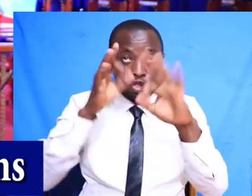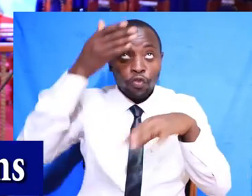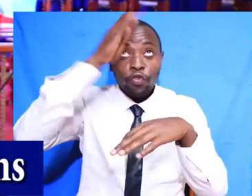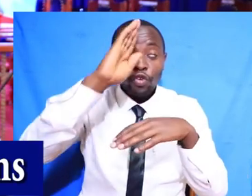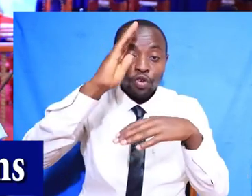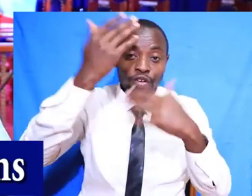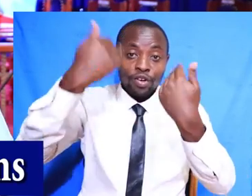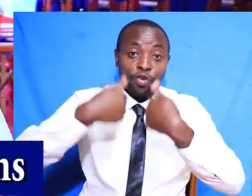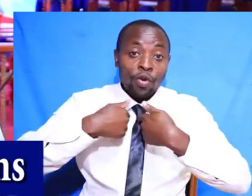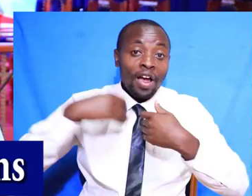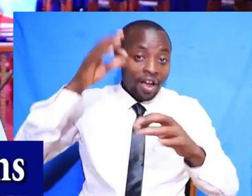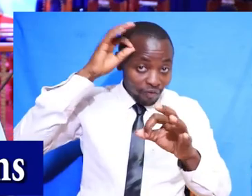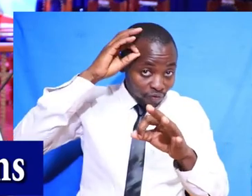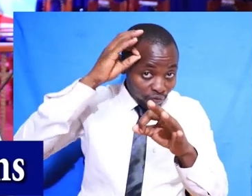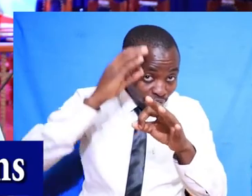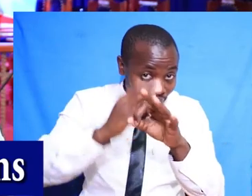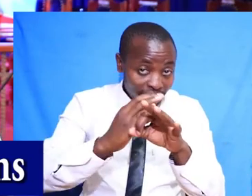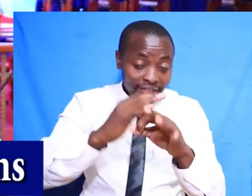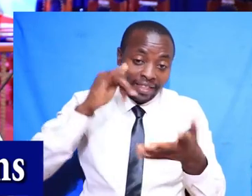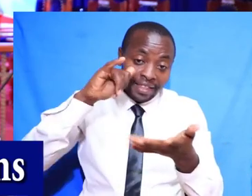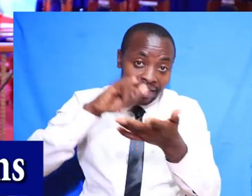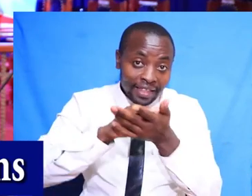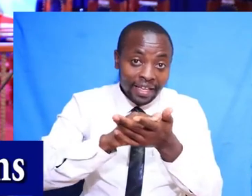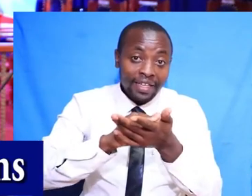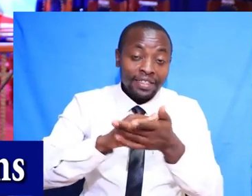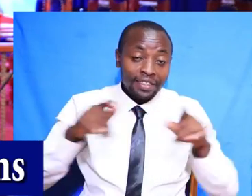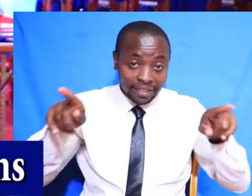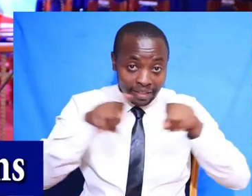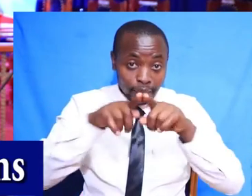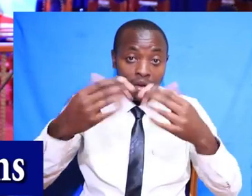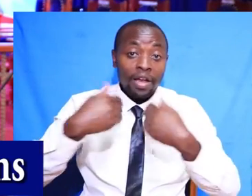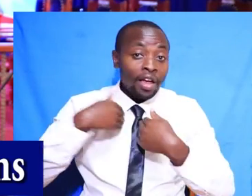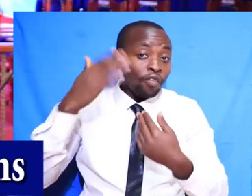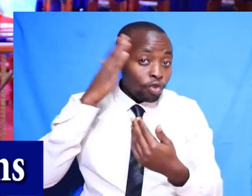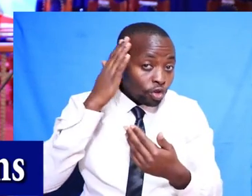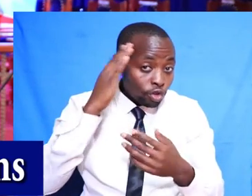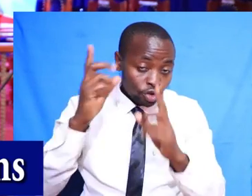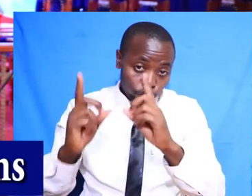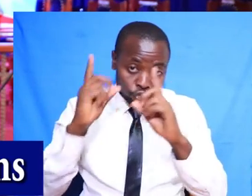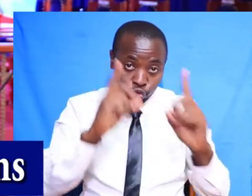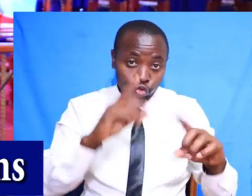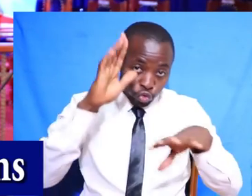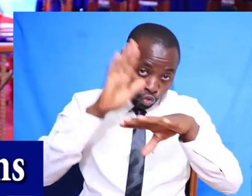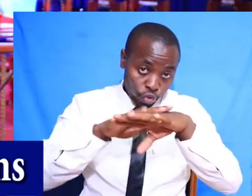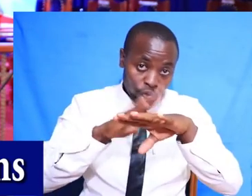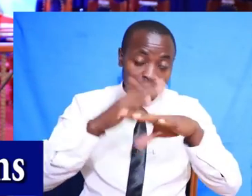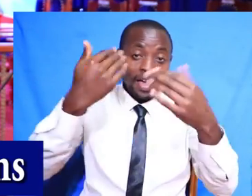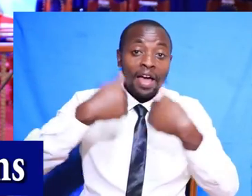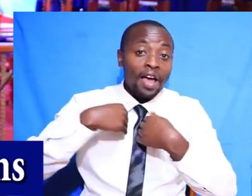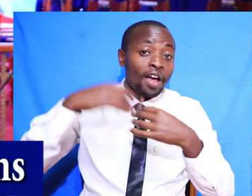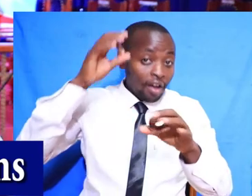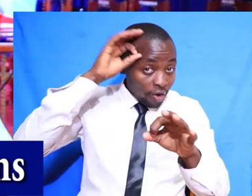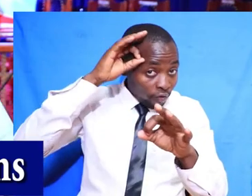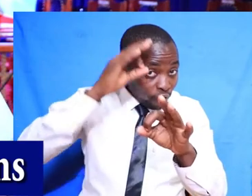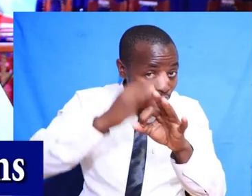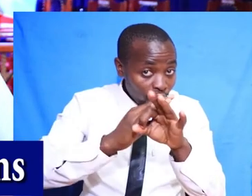and when you have faith that even though I have knowledge to do good, I have faith to believe